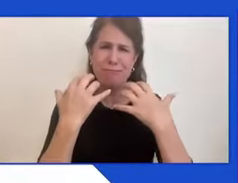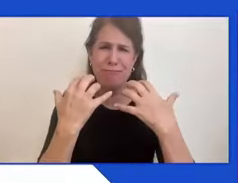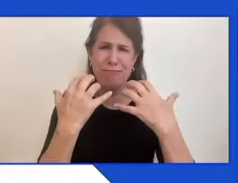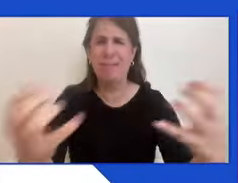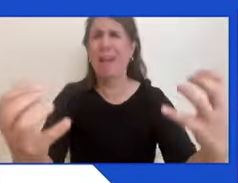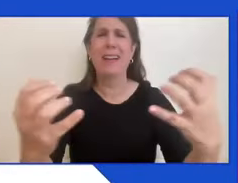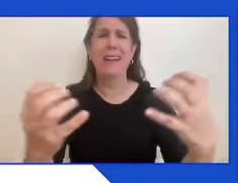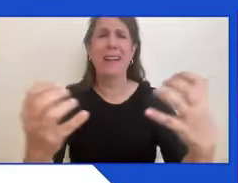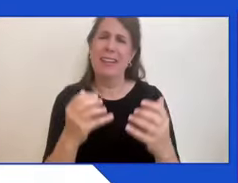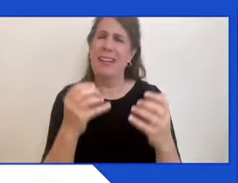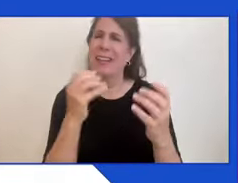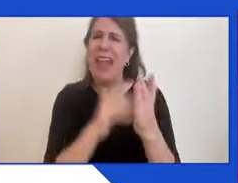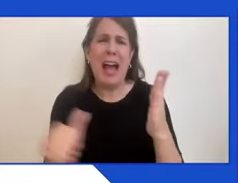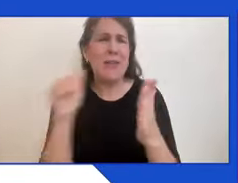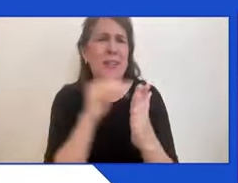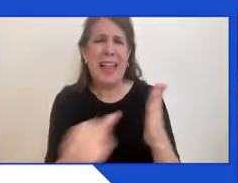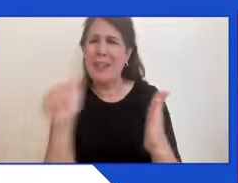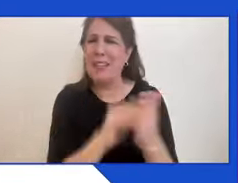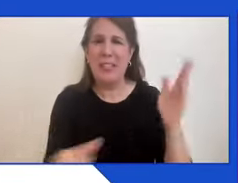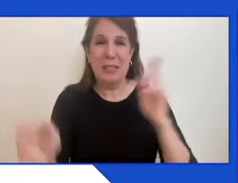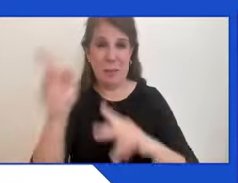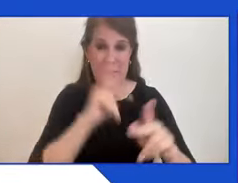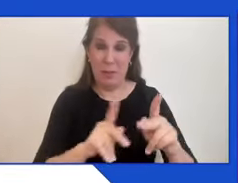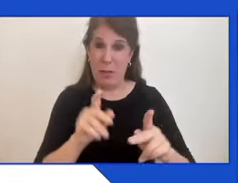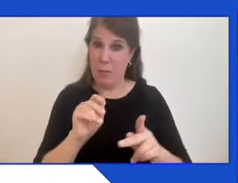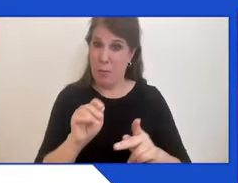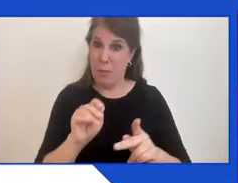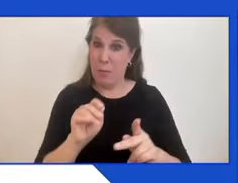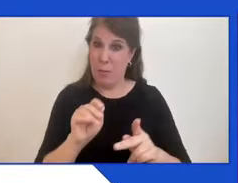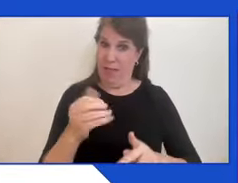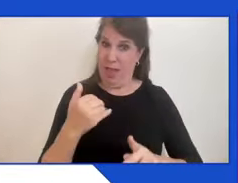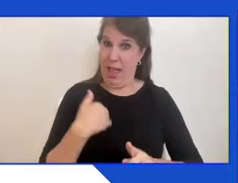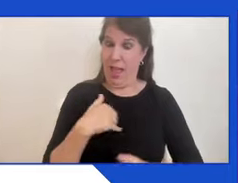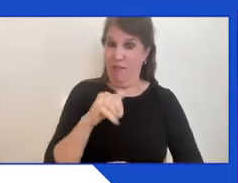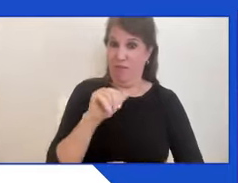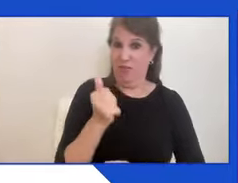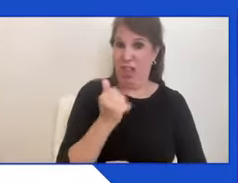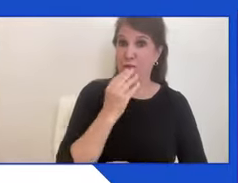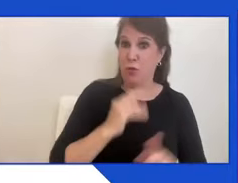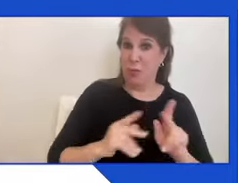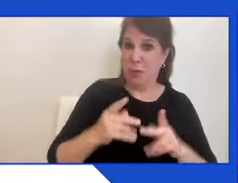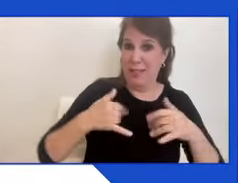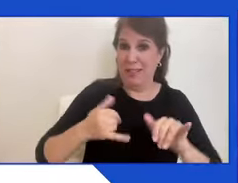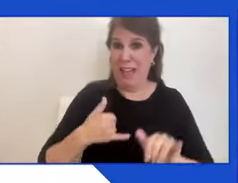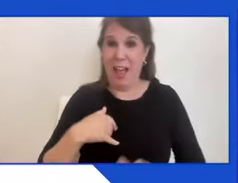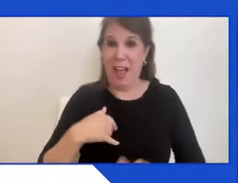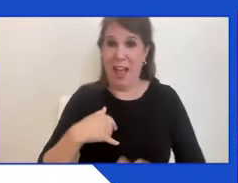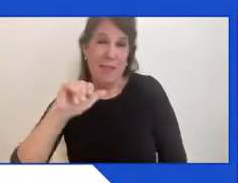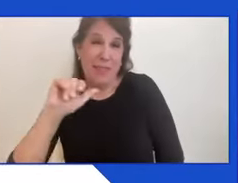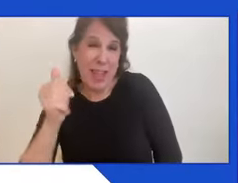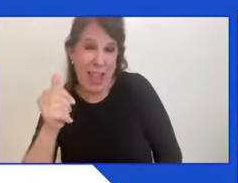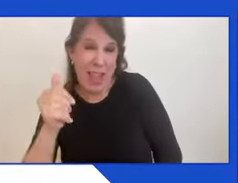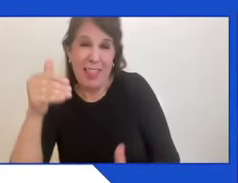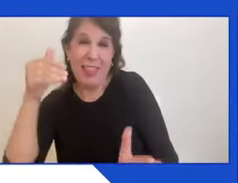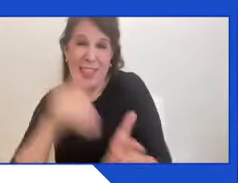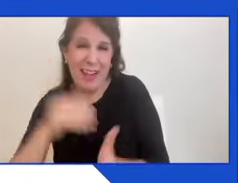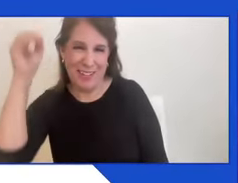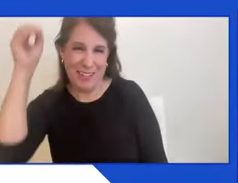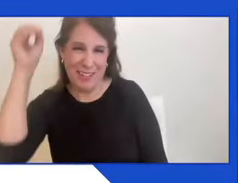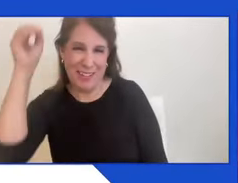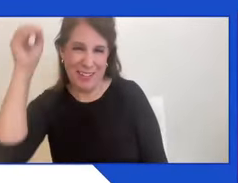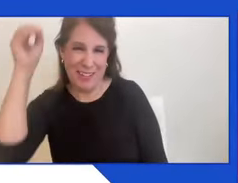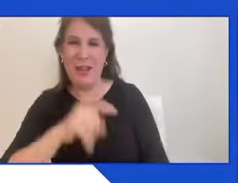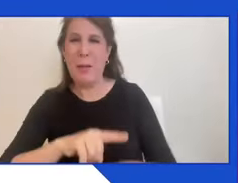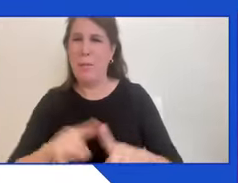if you have 10 Jews, you have 10,000 opinions. But today, in the thousands, we stand as one to say,